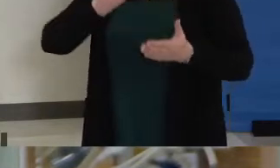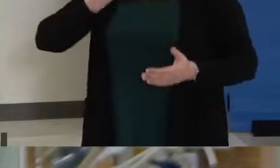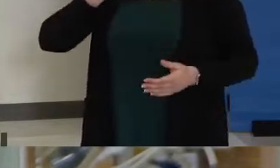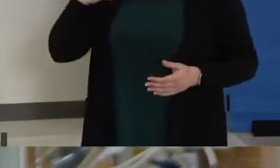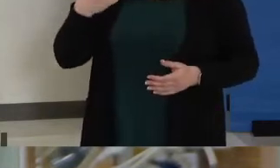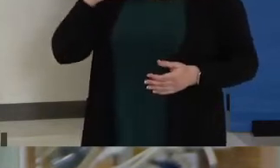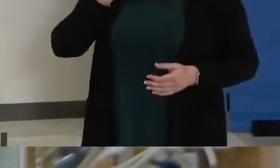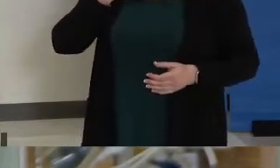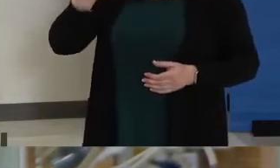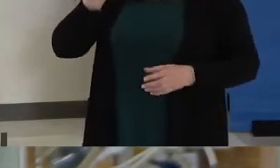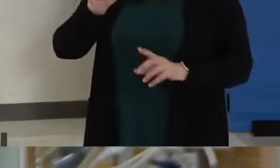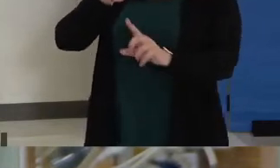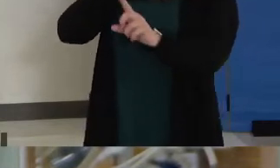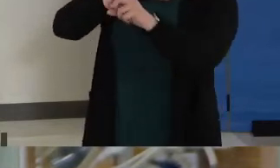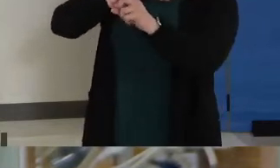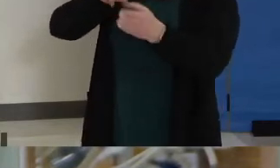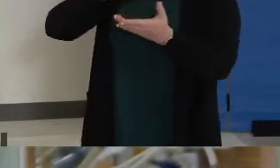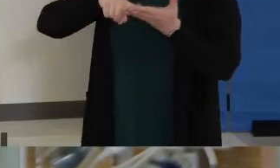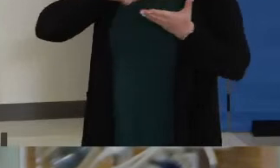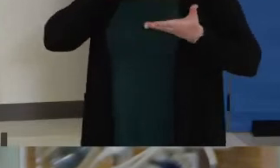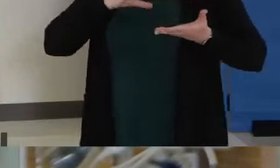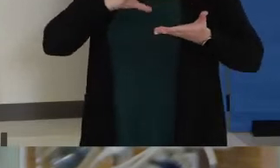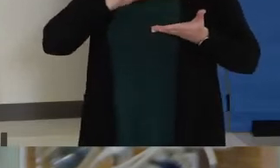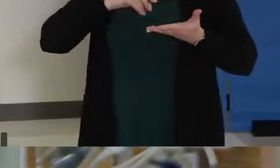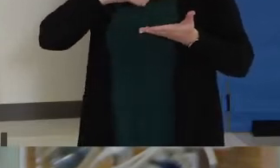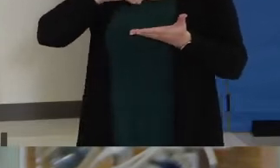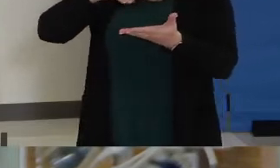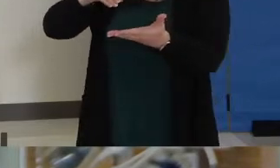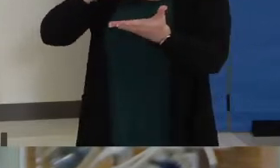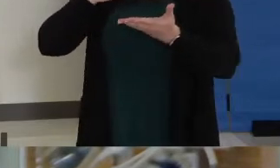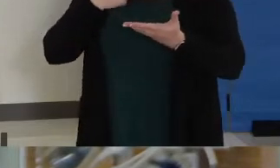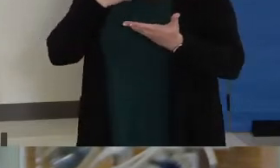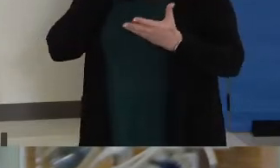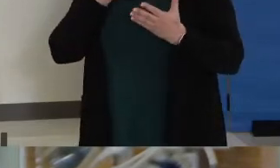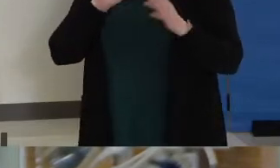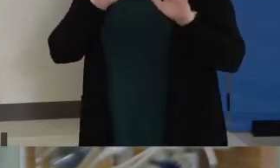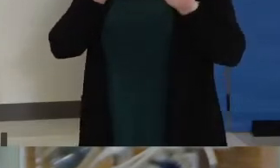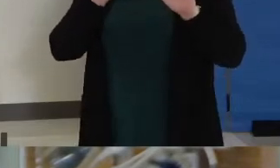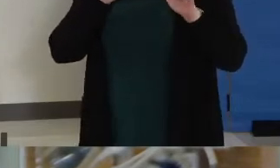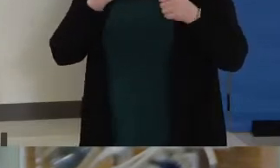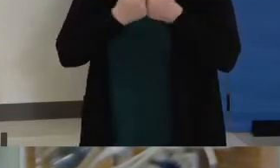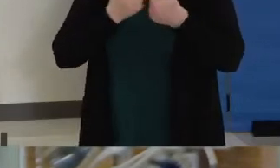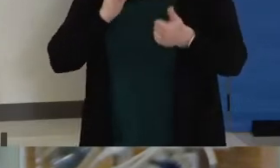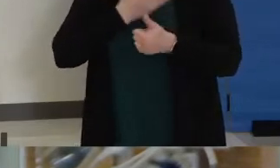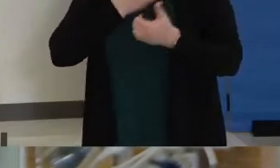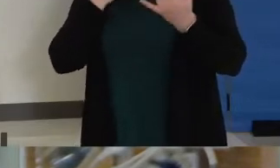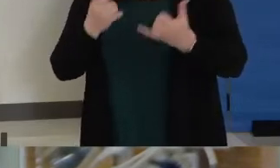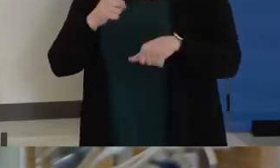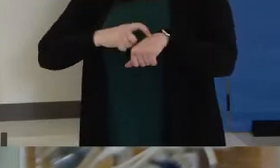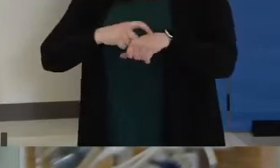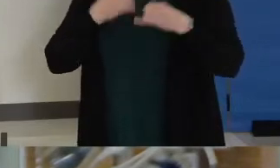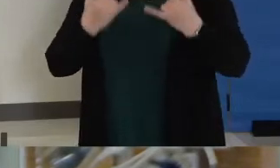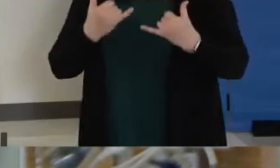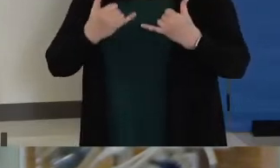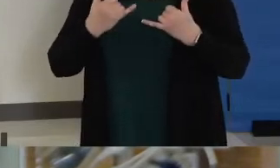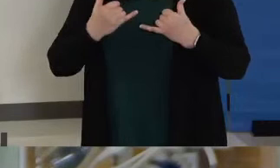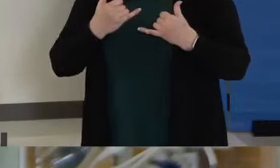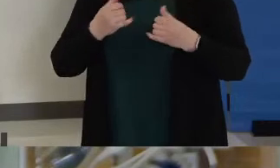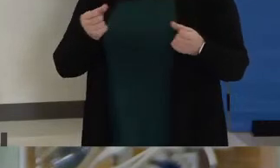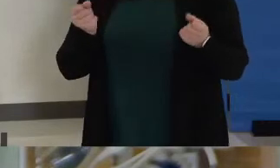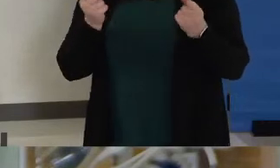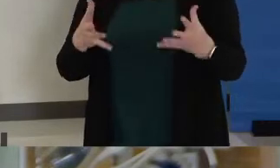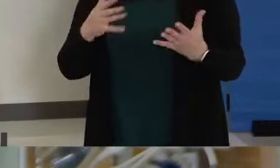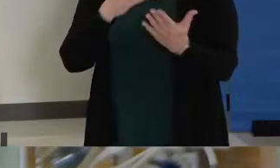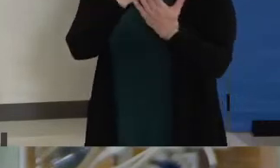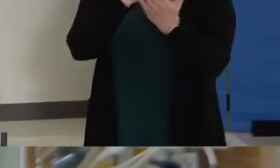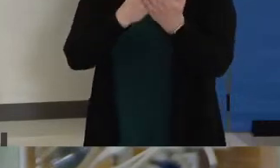we have learned, and to meet the great challenges of our current time. For me, there have been two main lessons